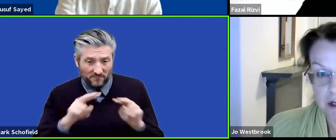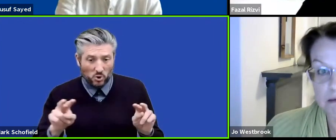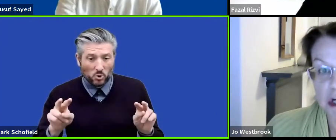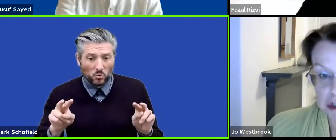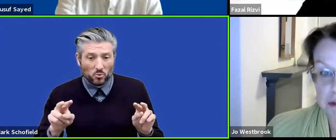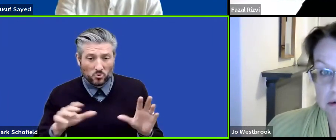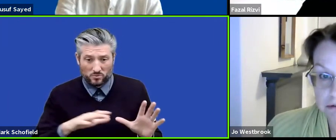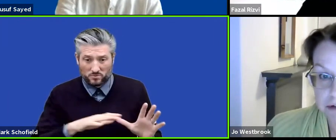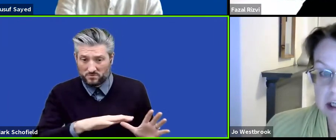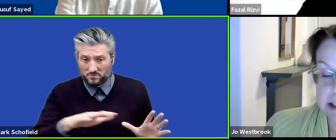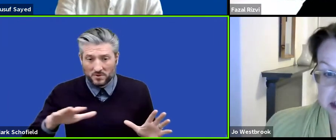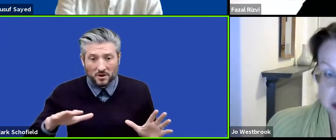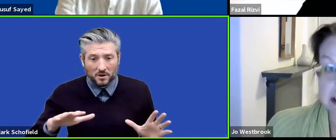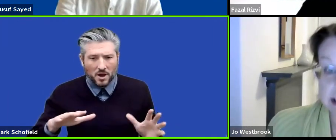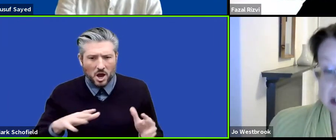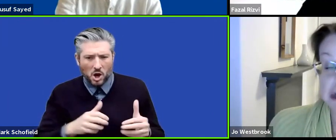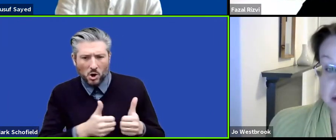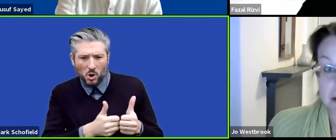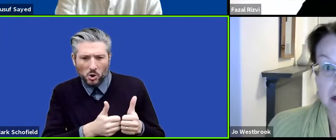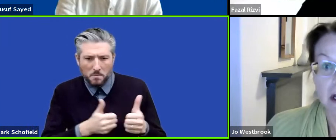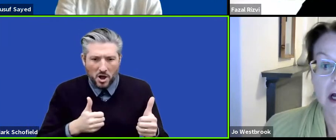one of commercial